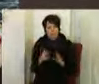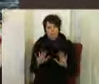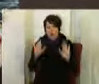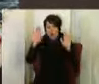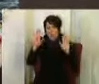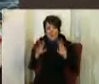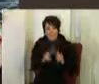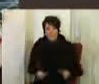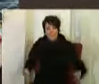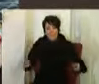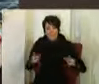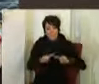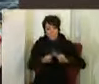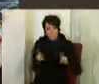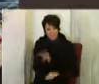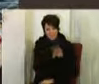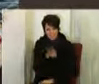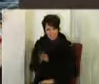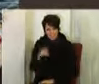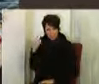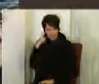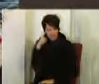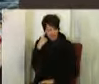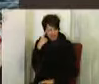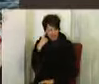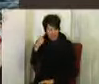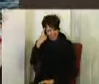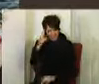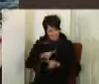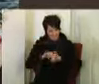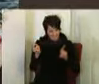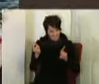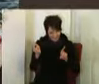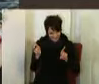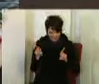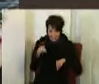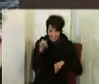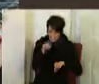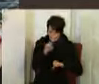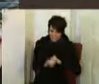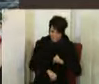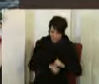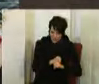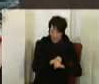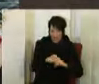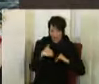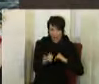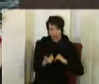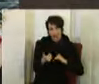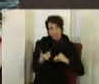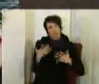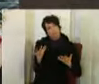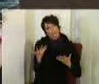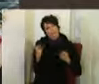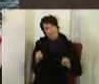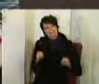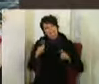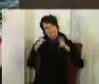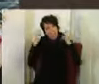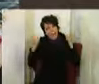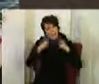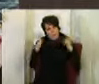Advent. But the staff encouraged me to think out of the box a little bit for this year and to think about how we might celebrate Advent together a little